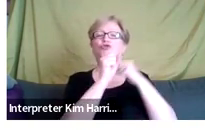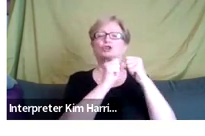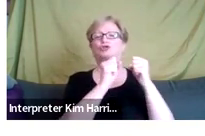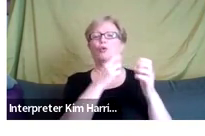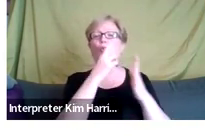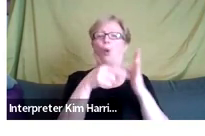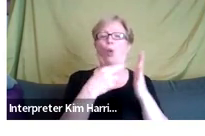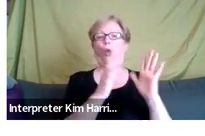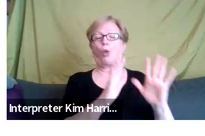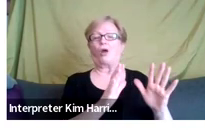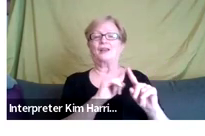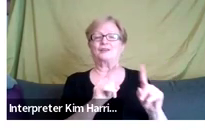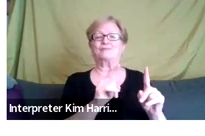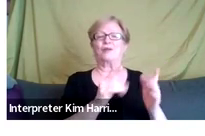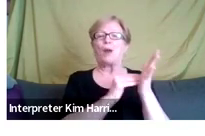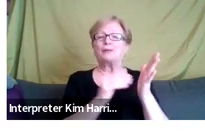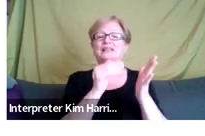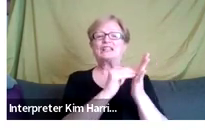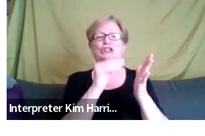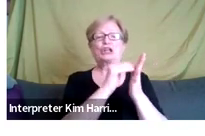deal of repetition.